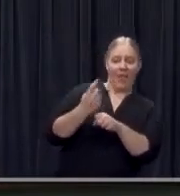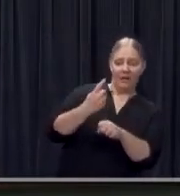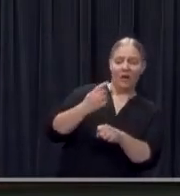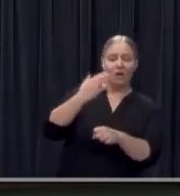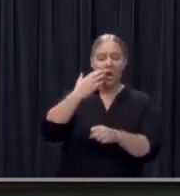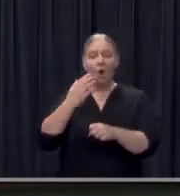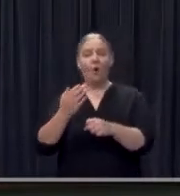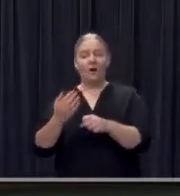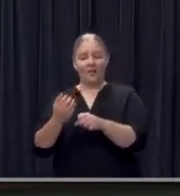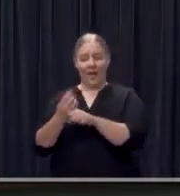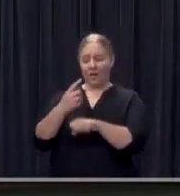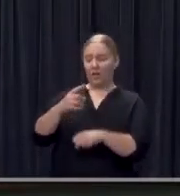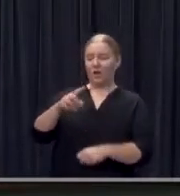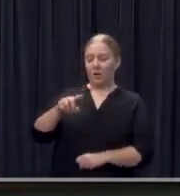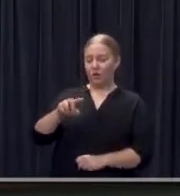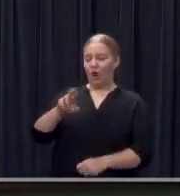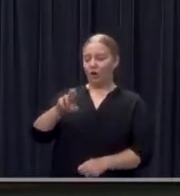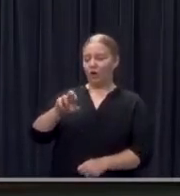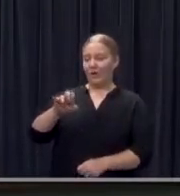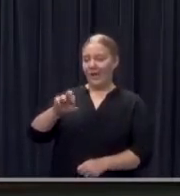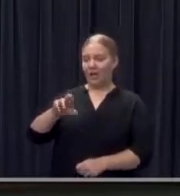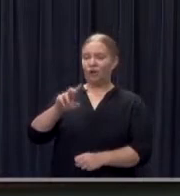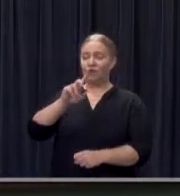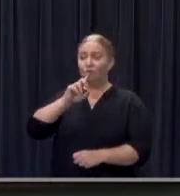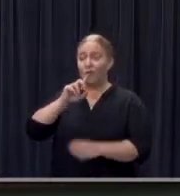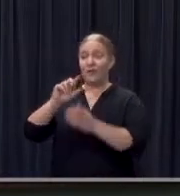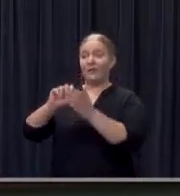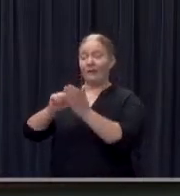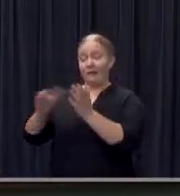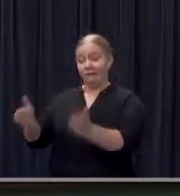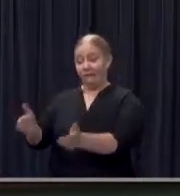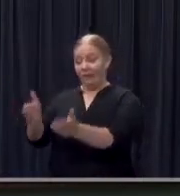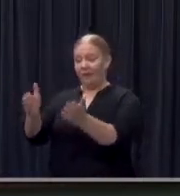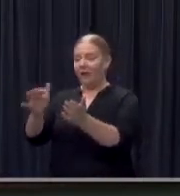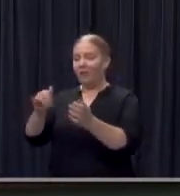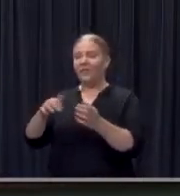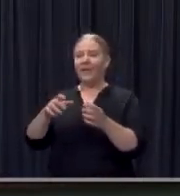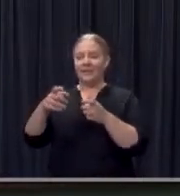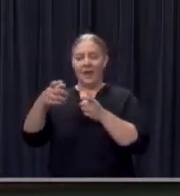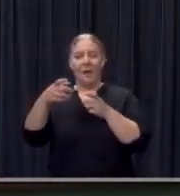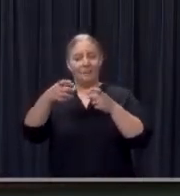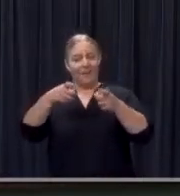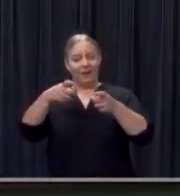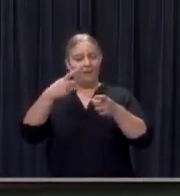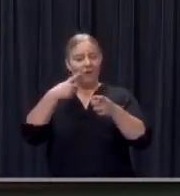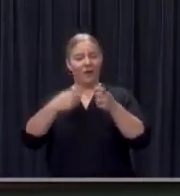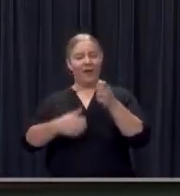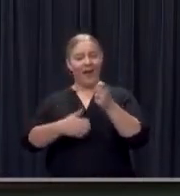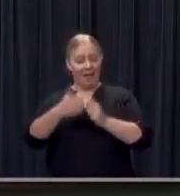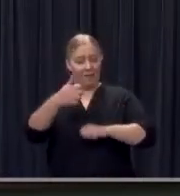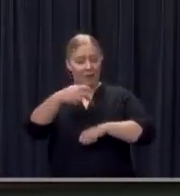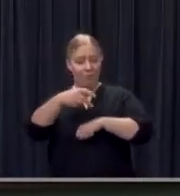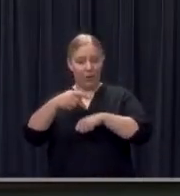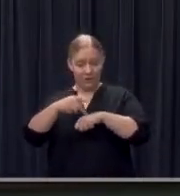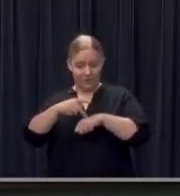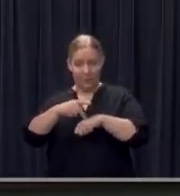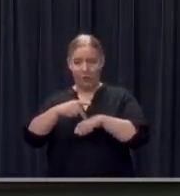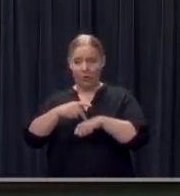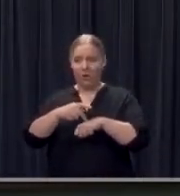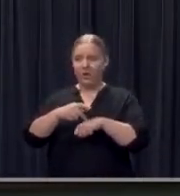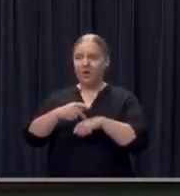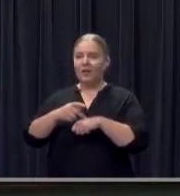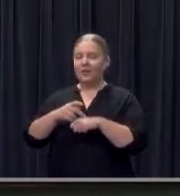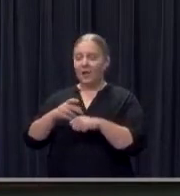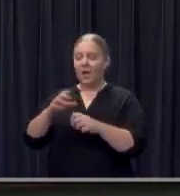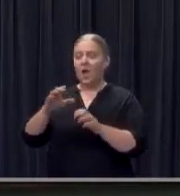Dr. Yeager has really, really pushed, and it's an MBO or a management element for every principal, as Mr. Herman said, to bring